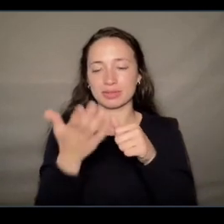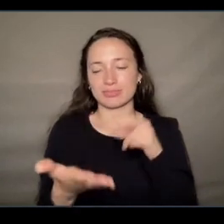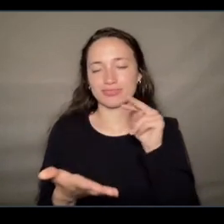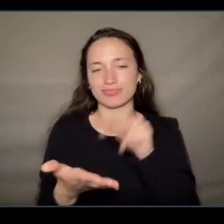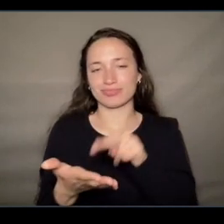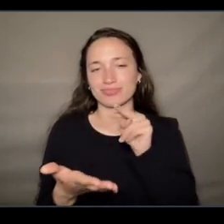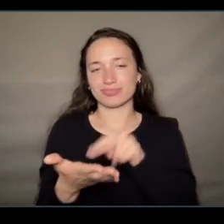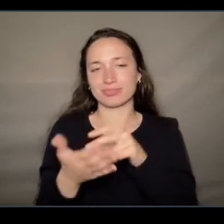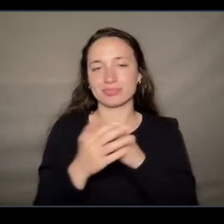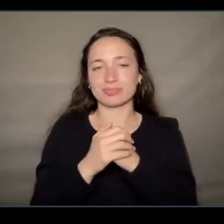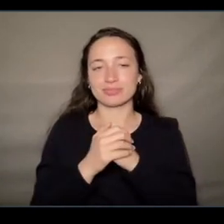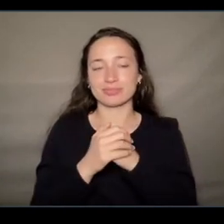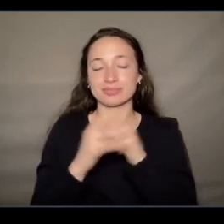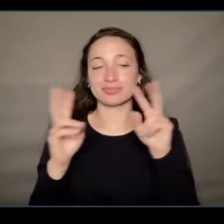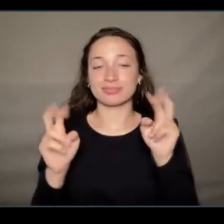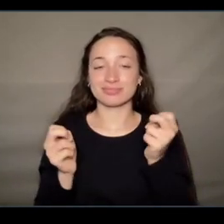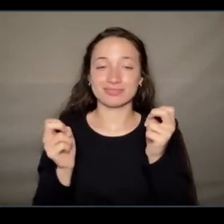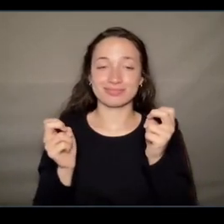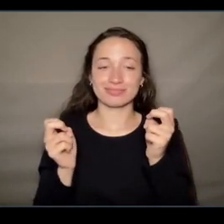to remember. And so